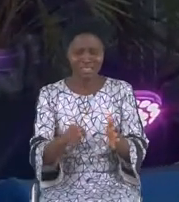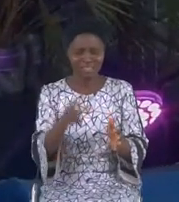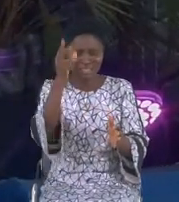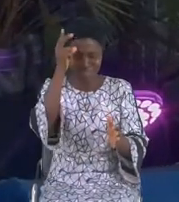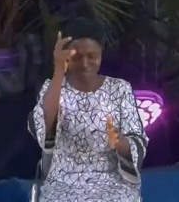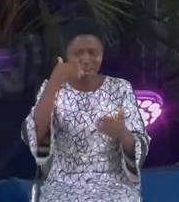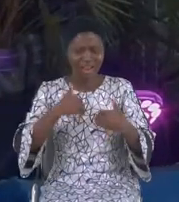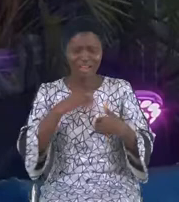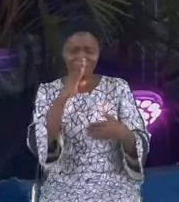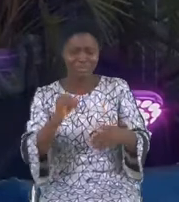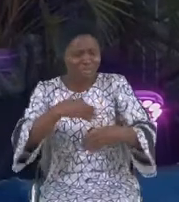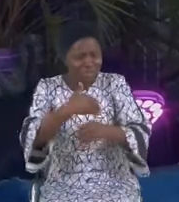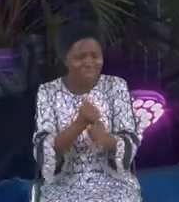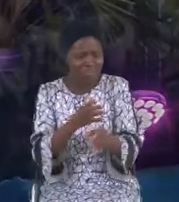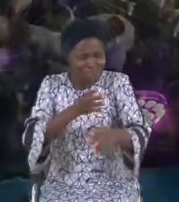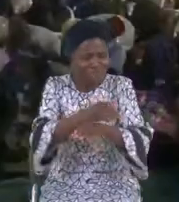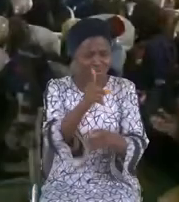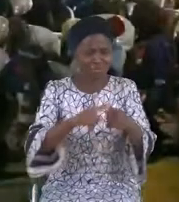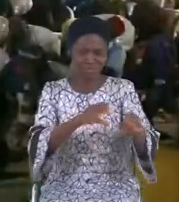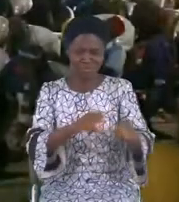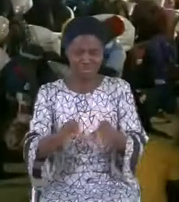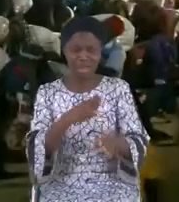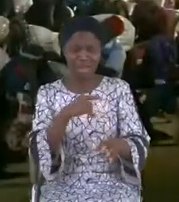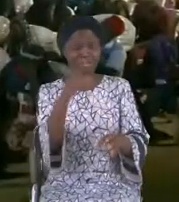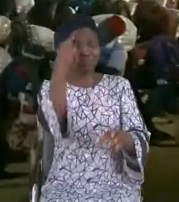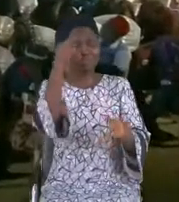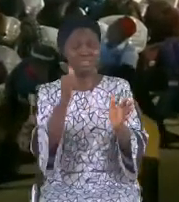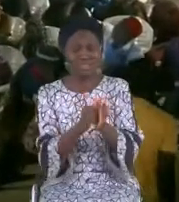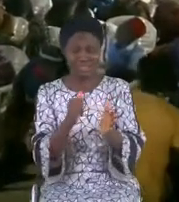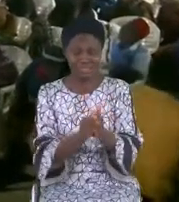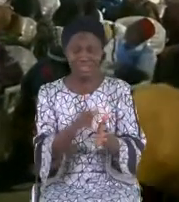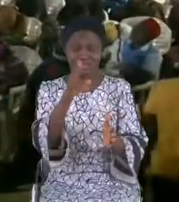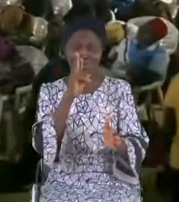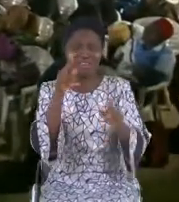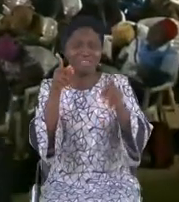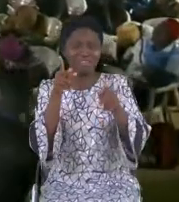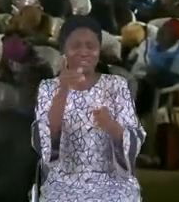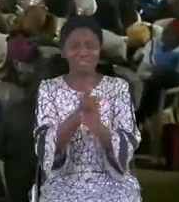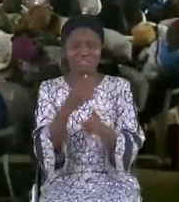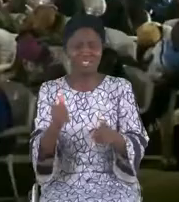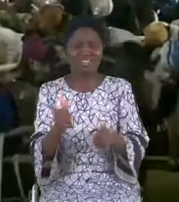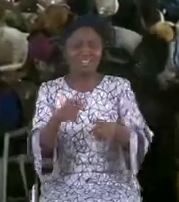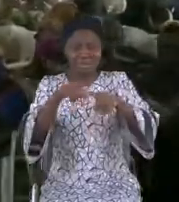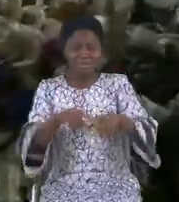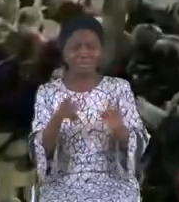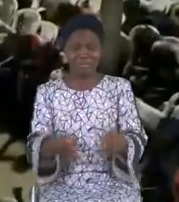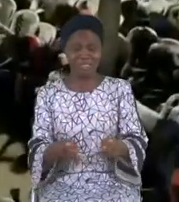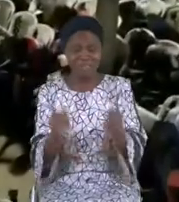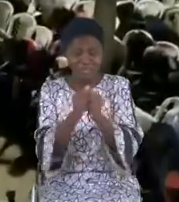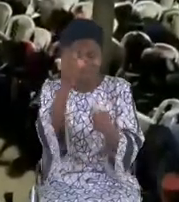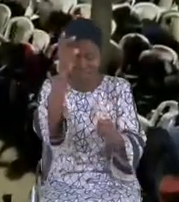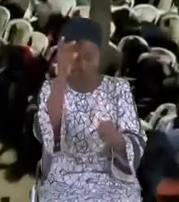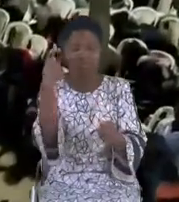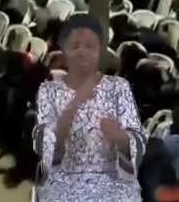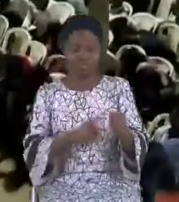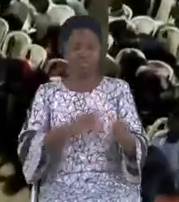you do and thoughts you are just an independent person was the devil the lord will i bring you